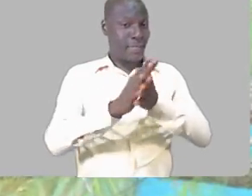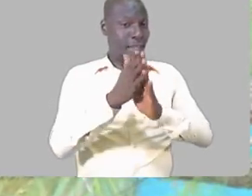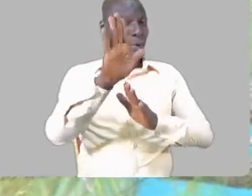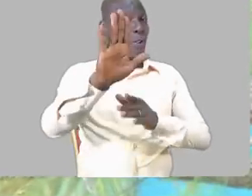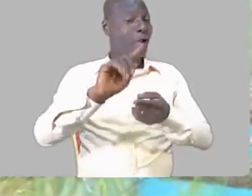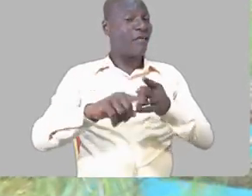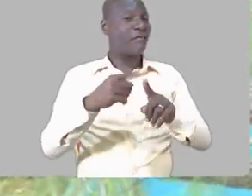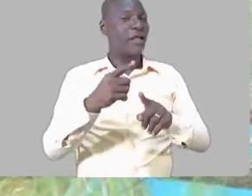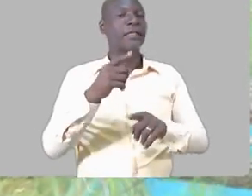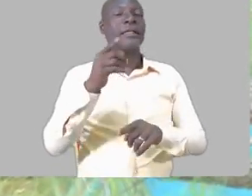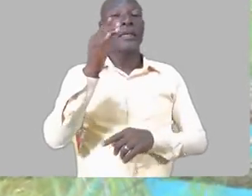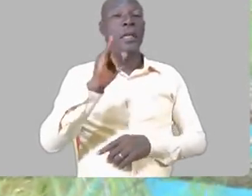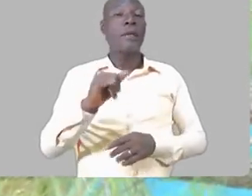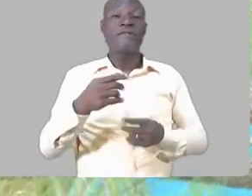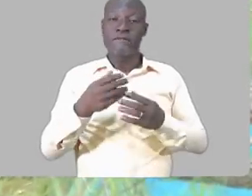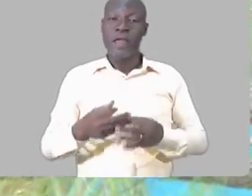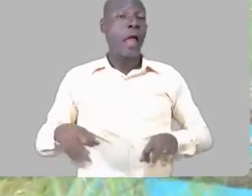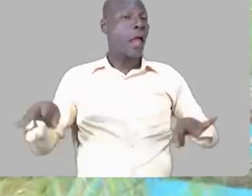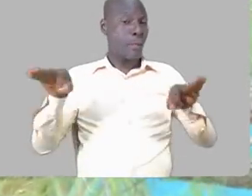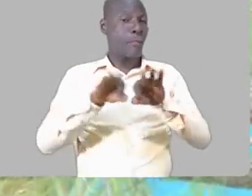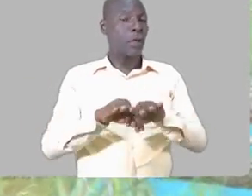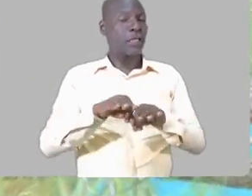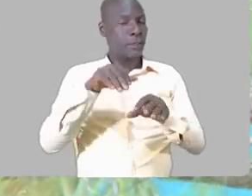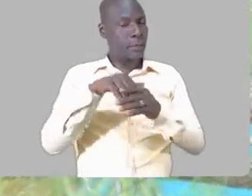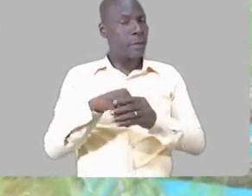They matter a lot in your life.